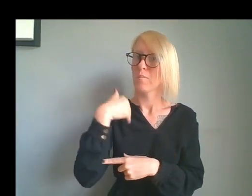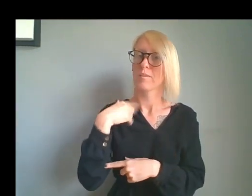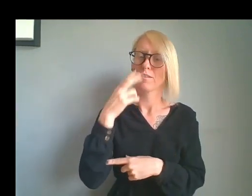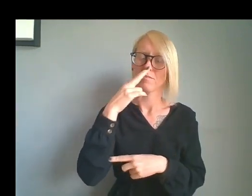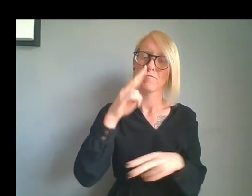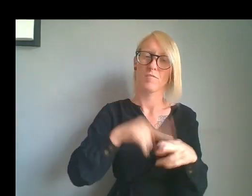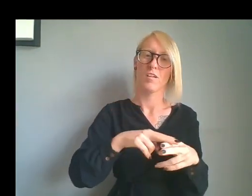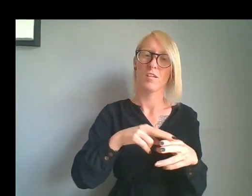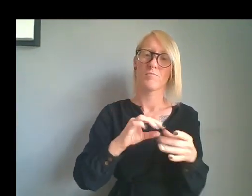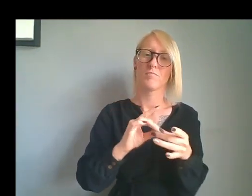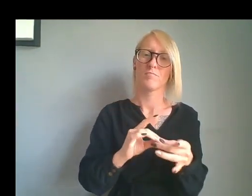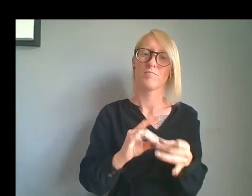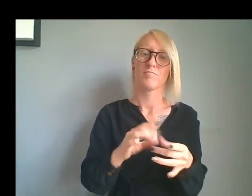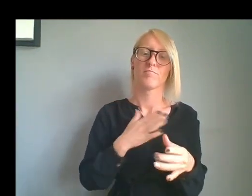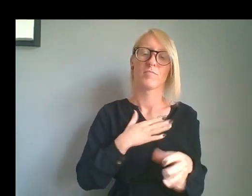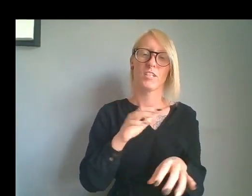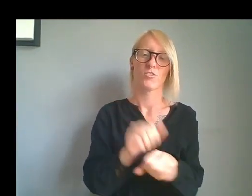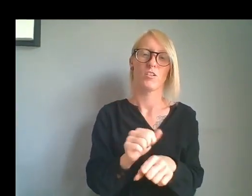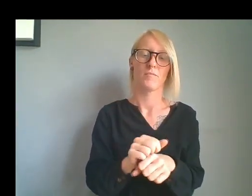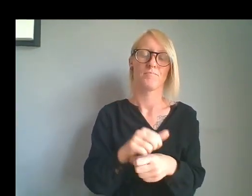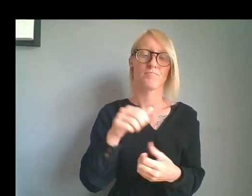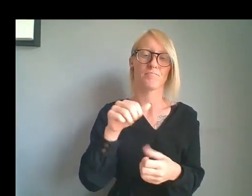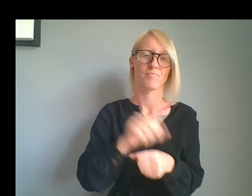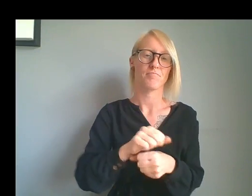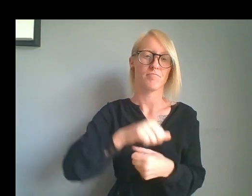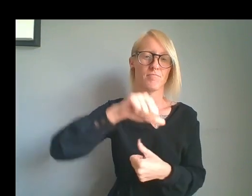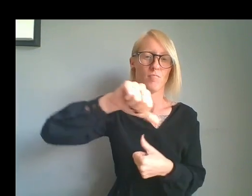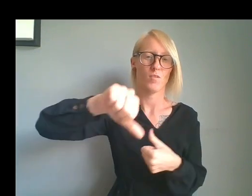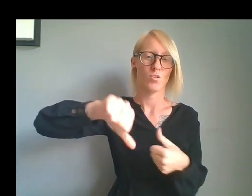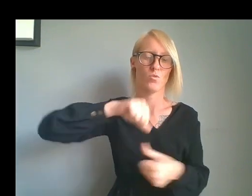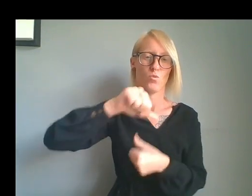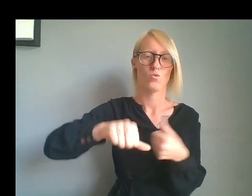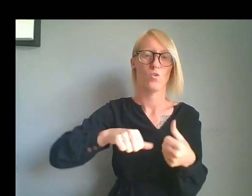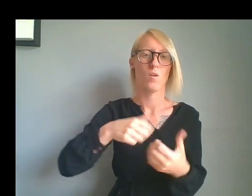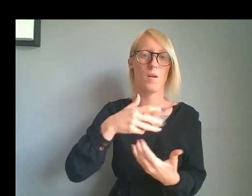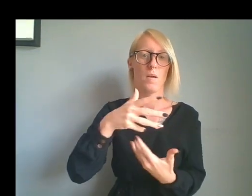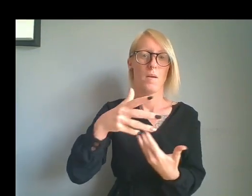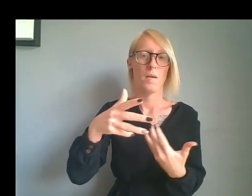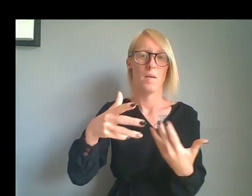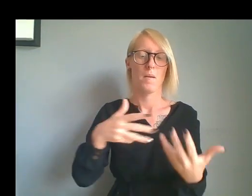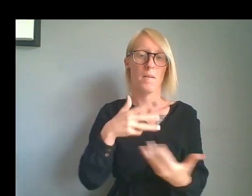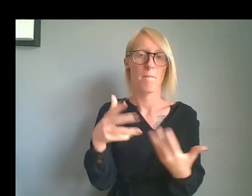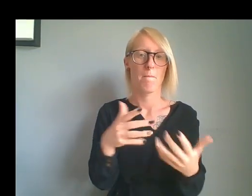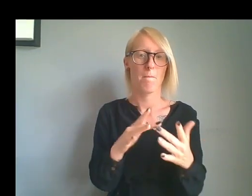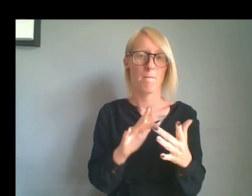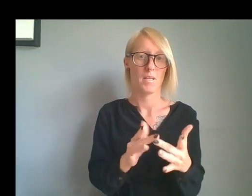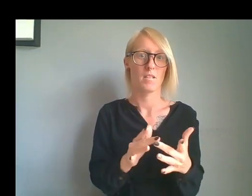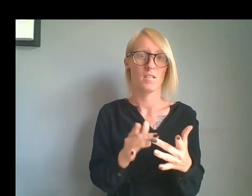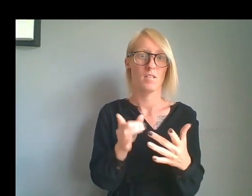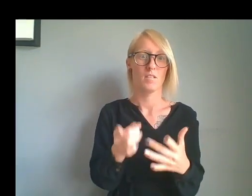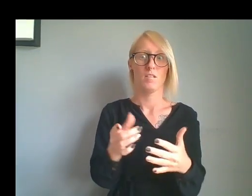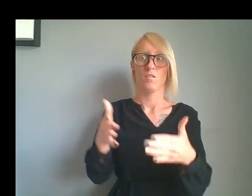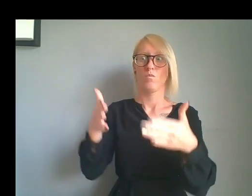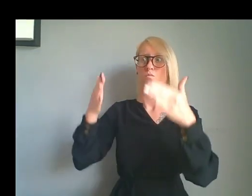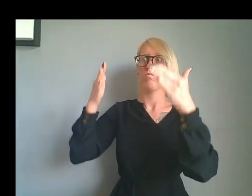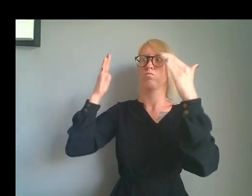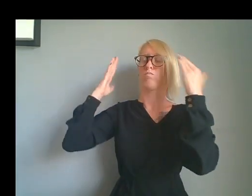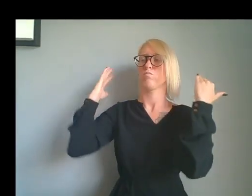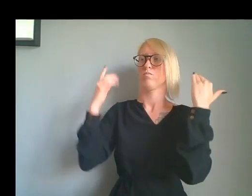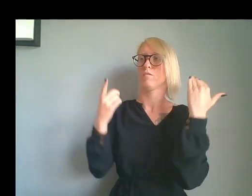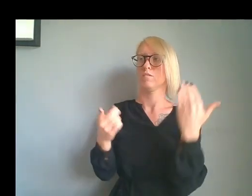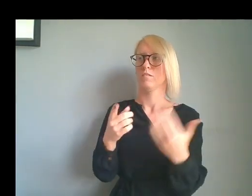social media. Okay, so social media. Does this overwhelm anyone? Right? When you think about what is social media,